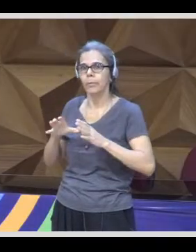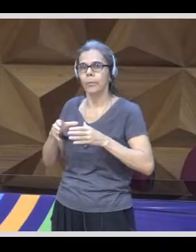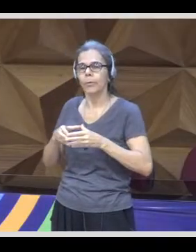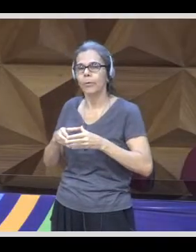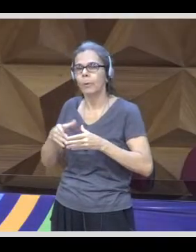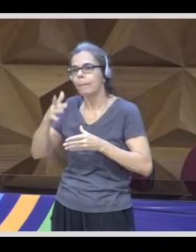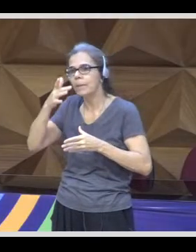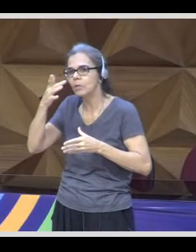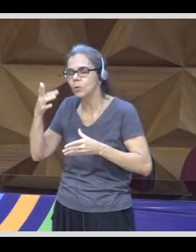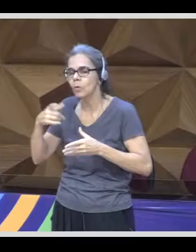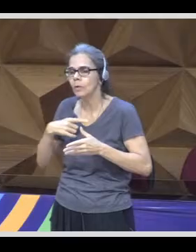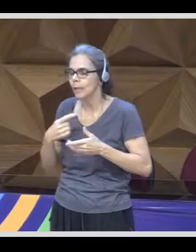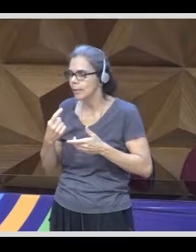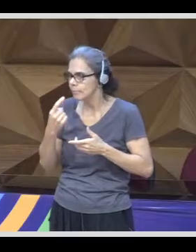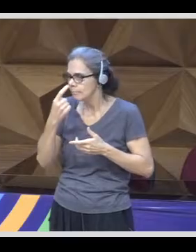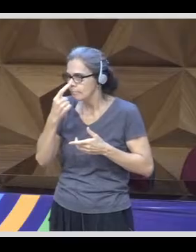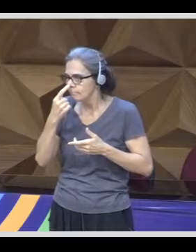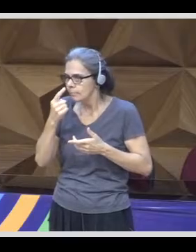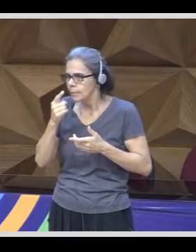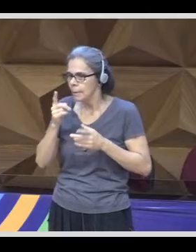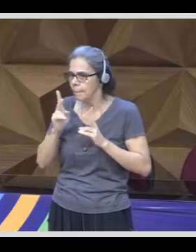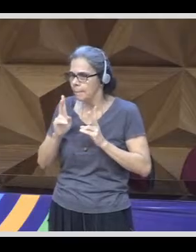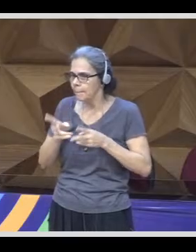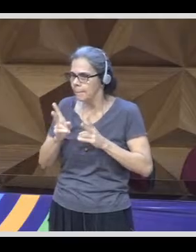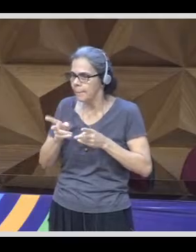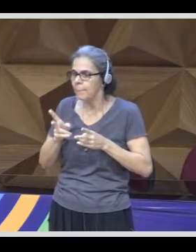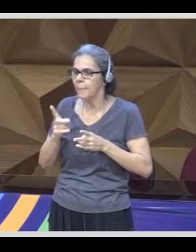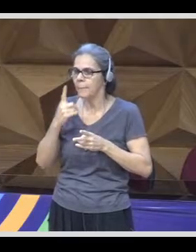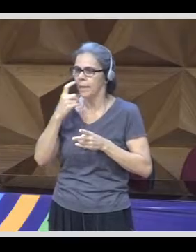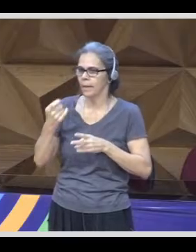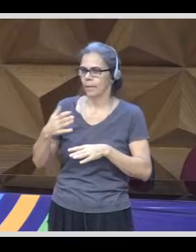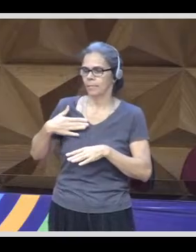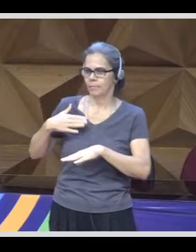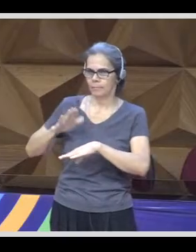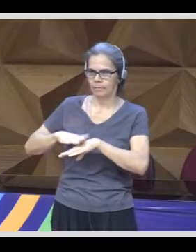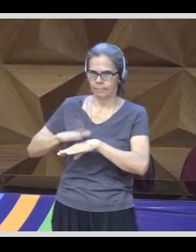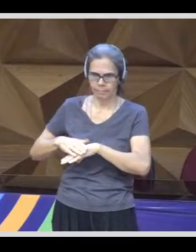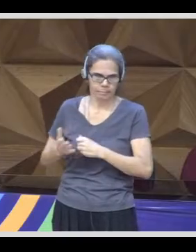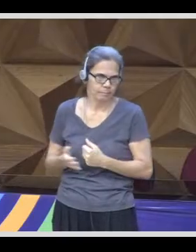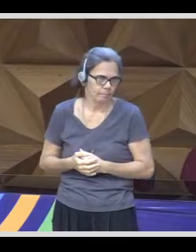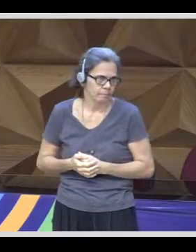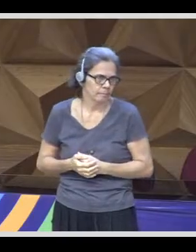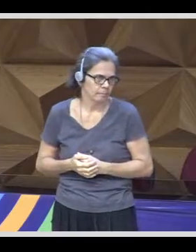4 share the same content, but also 6 share the same content as 3.